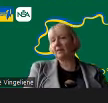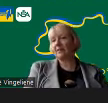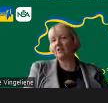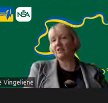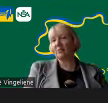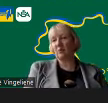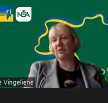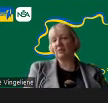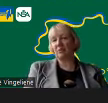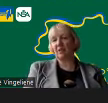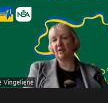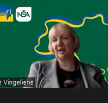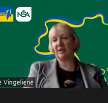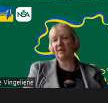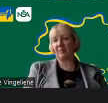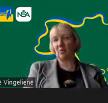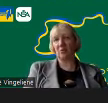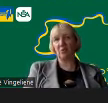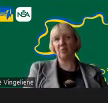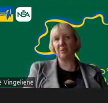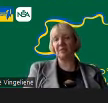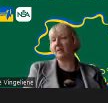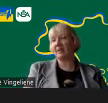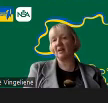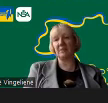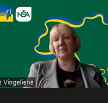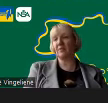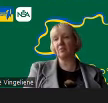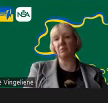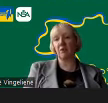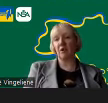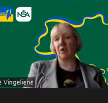na, 30% tai yra 30%